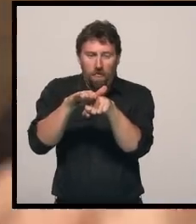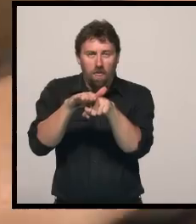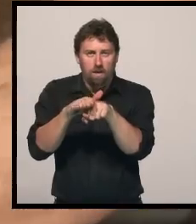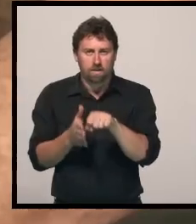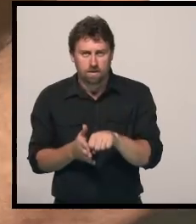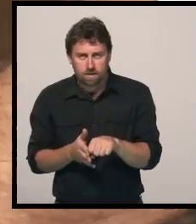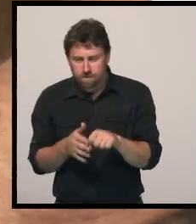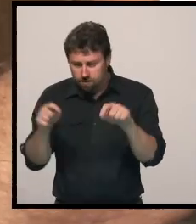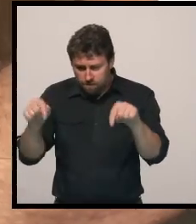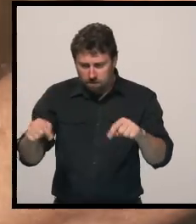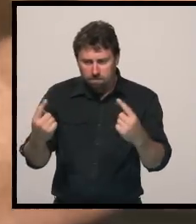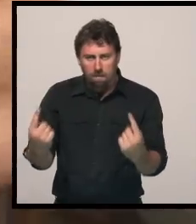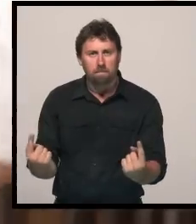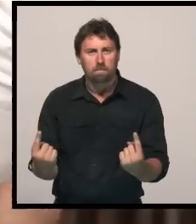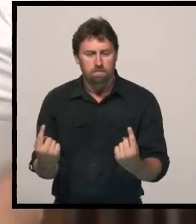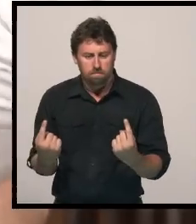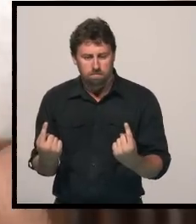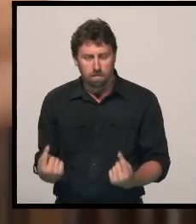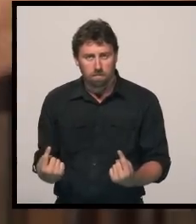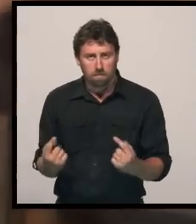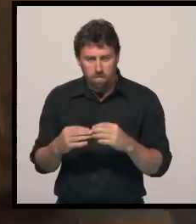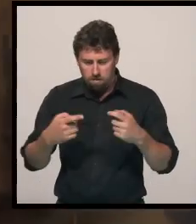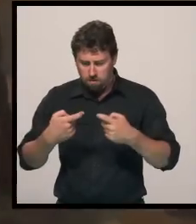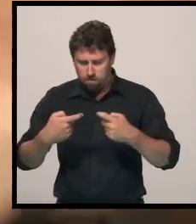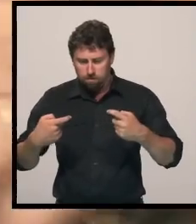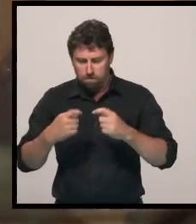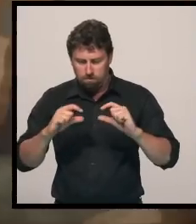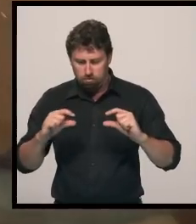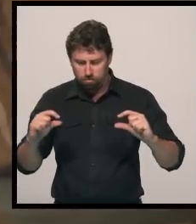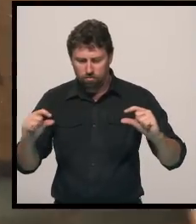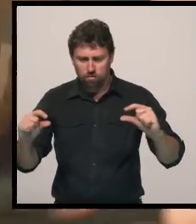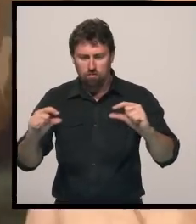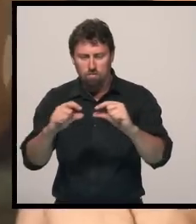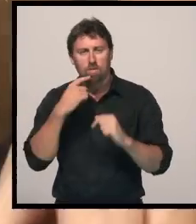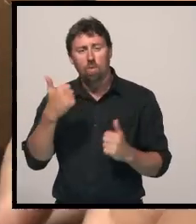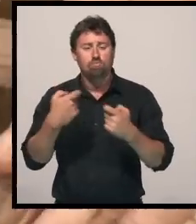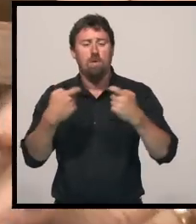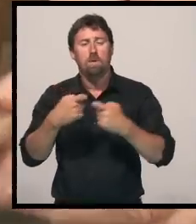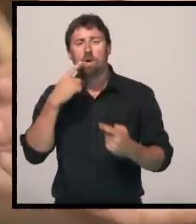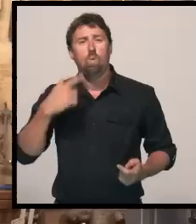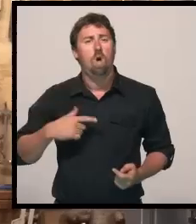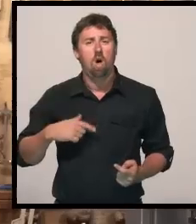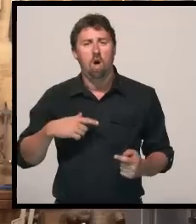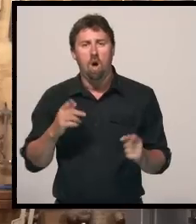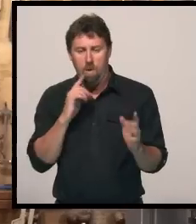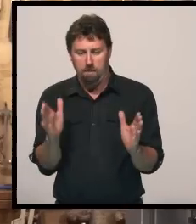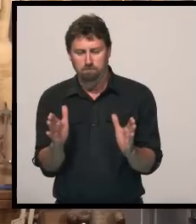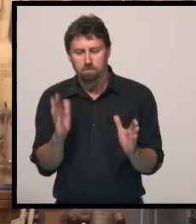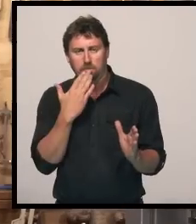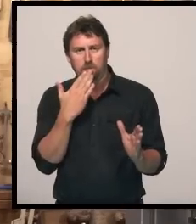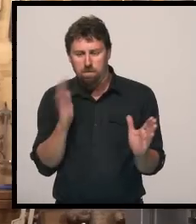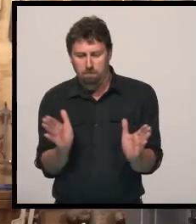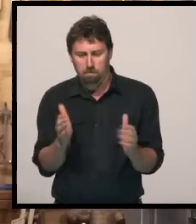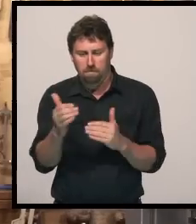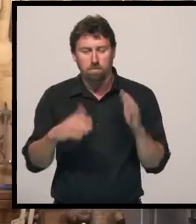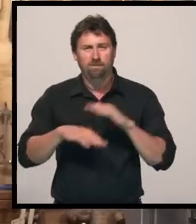And the good thing about a rubber band is it exerts equal pressure all the way around. Now that's